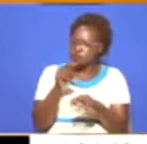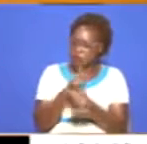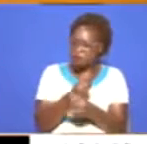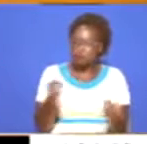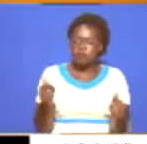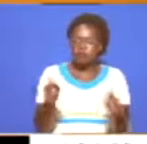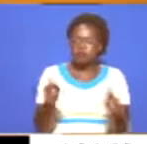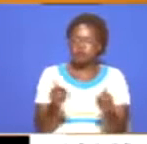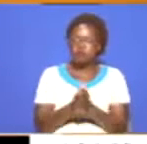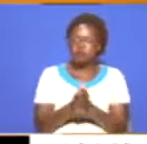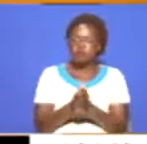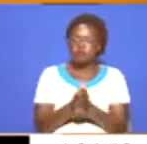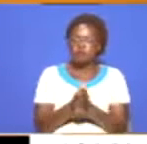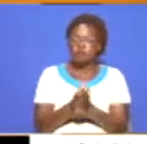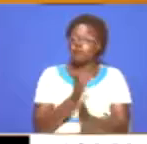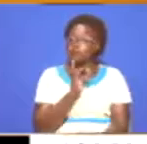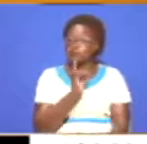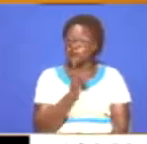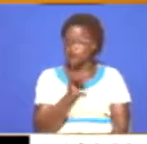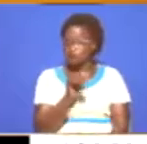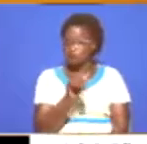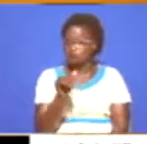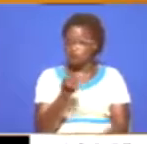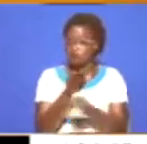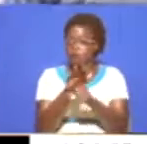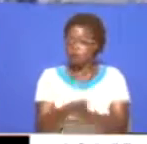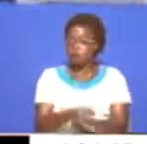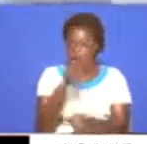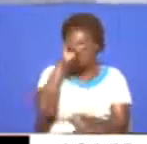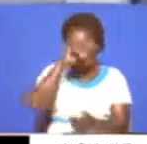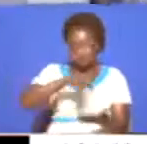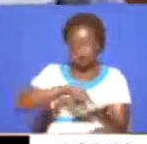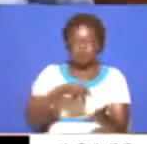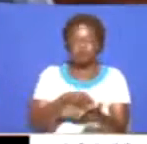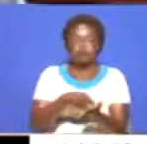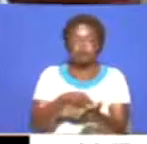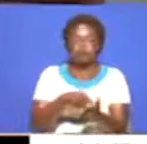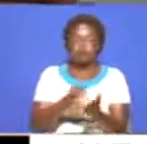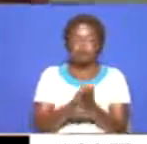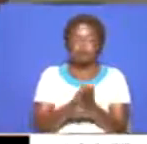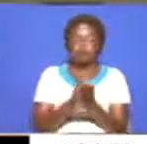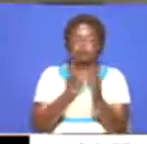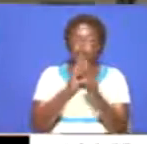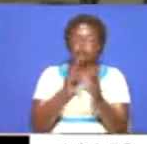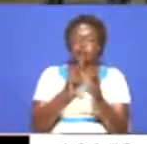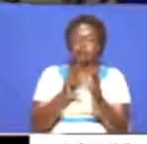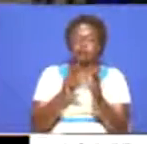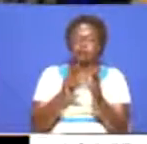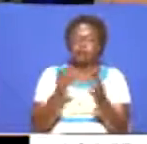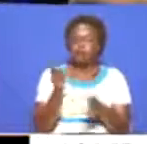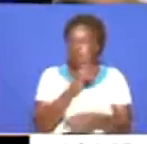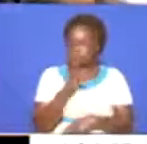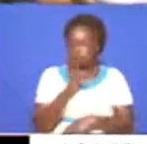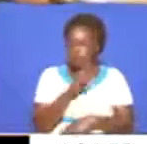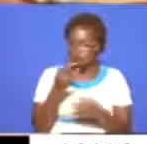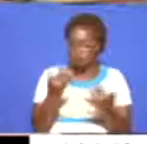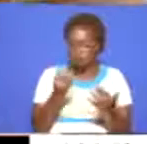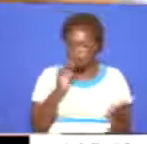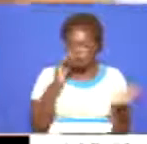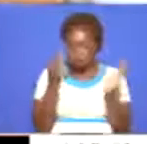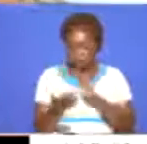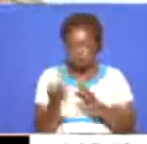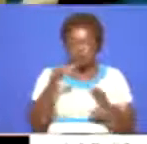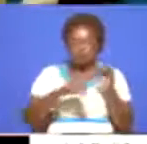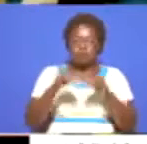further issued a stern warning to those sabotaging government projects of dire consequences, especially now that the country is headed towards an